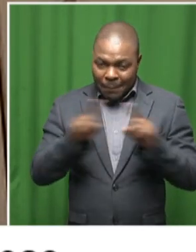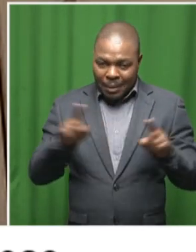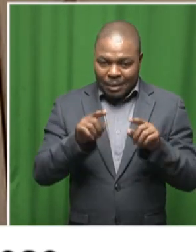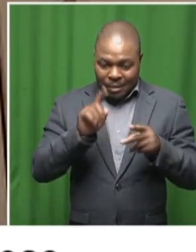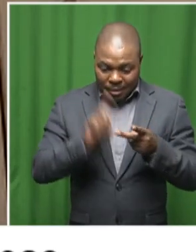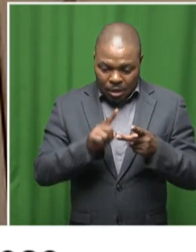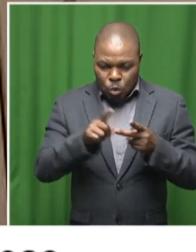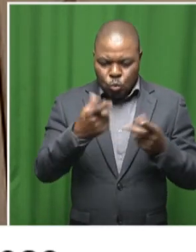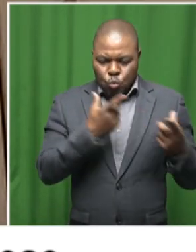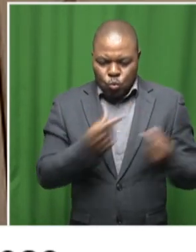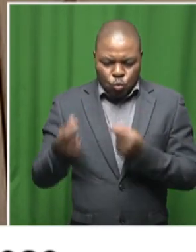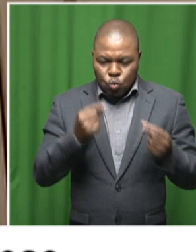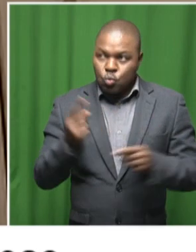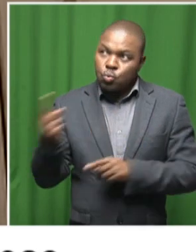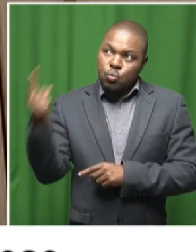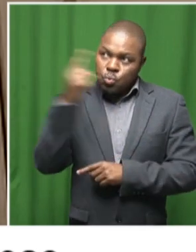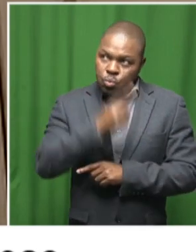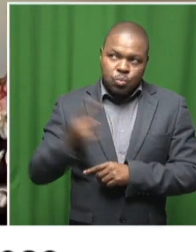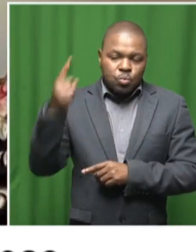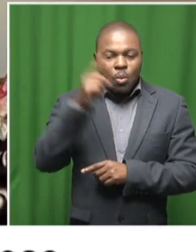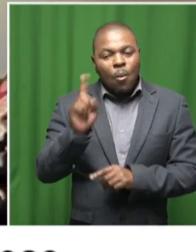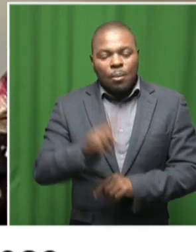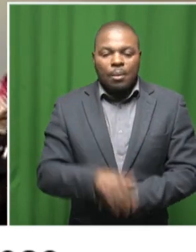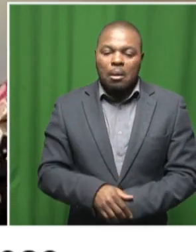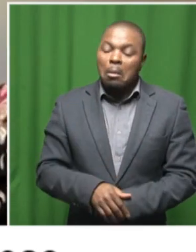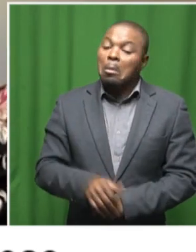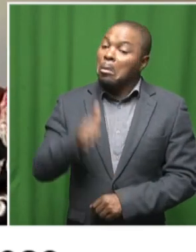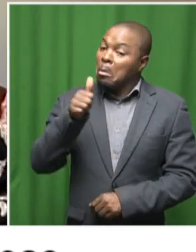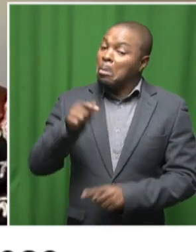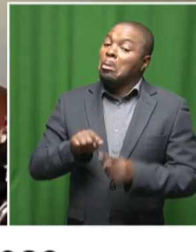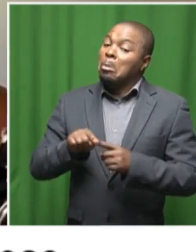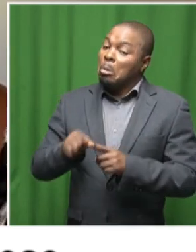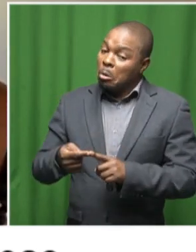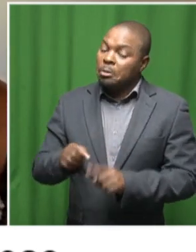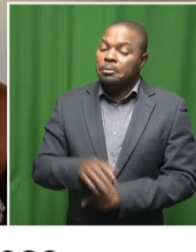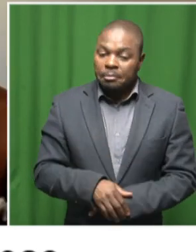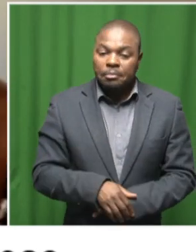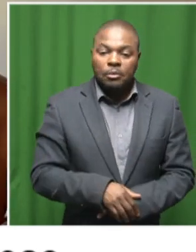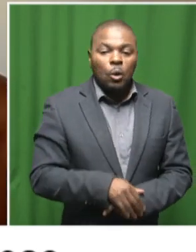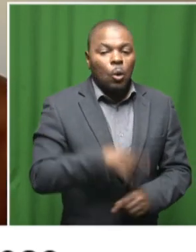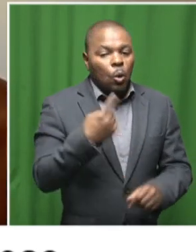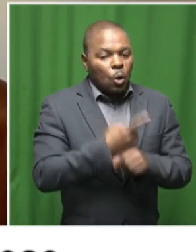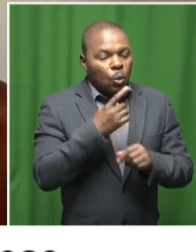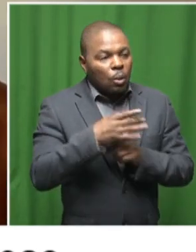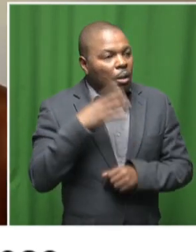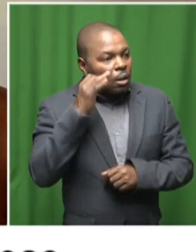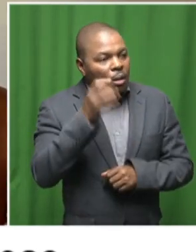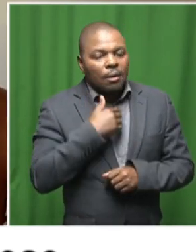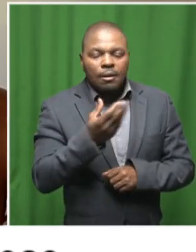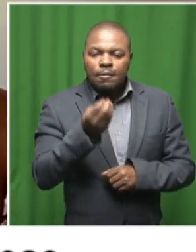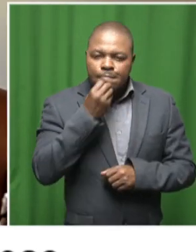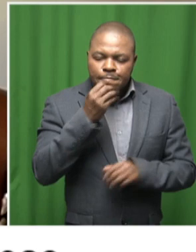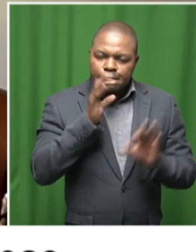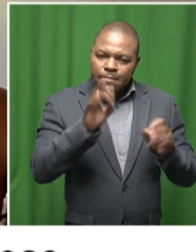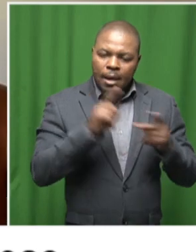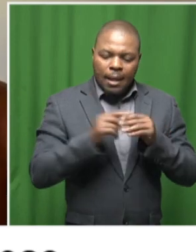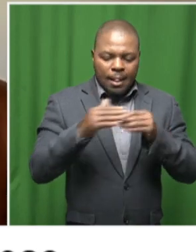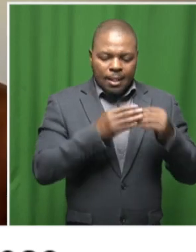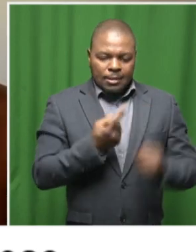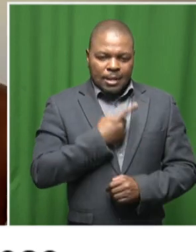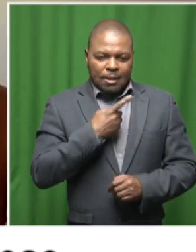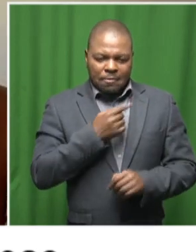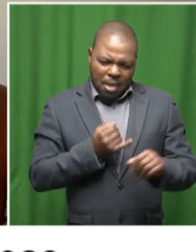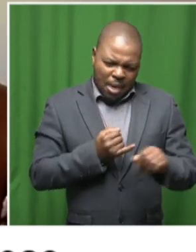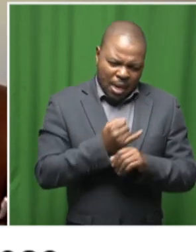to actually do on a daily basis. Great point you just made there. And we're all taught to start eating and taking good care of ourselves at a